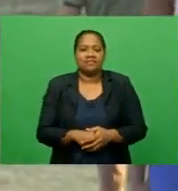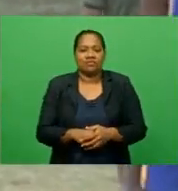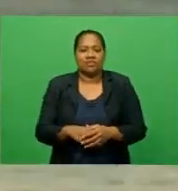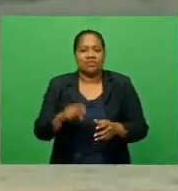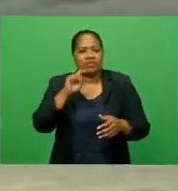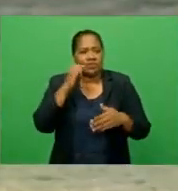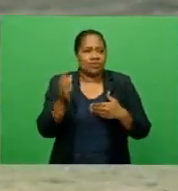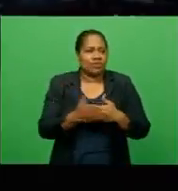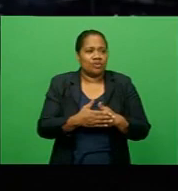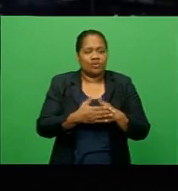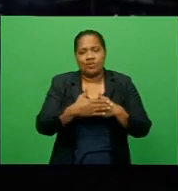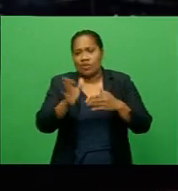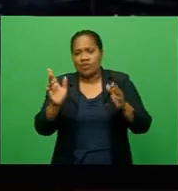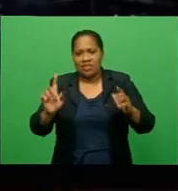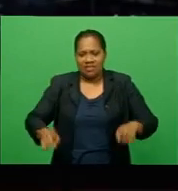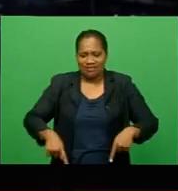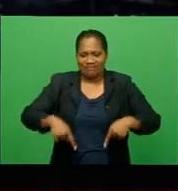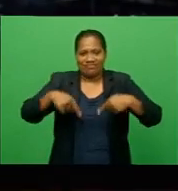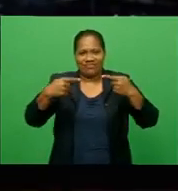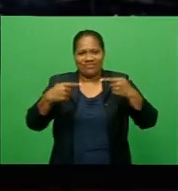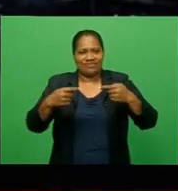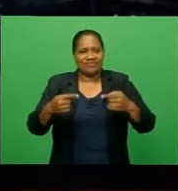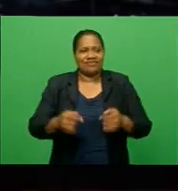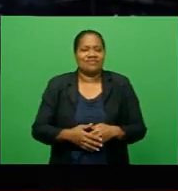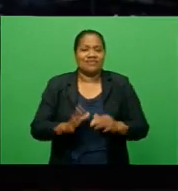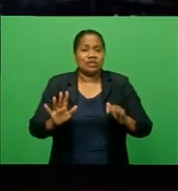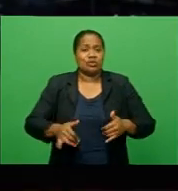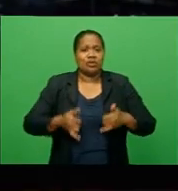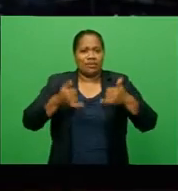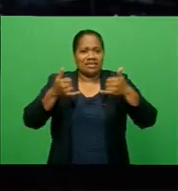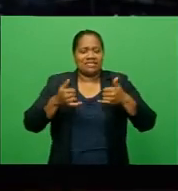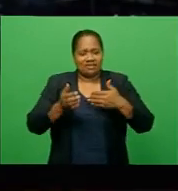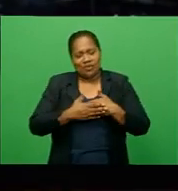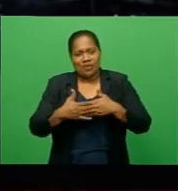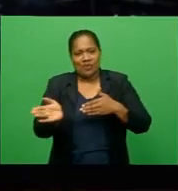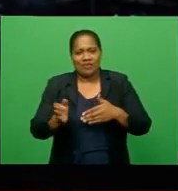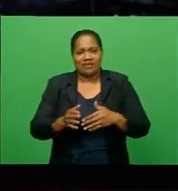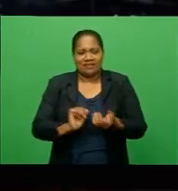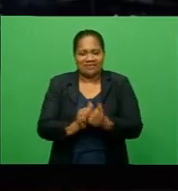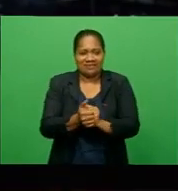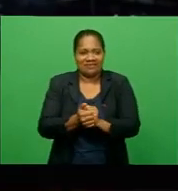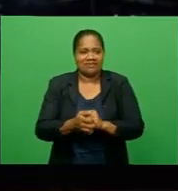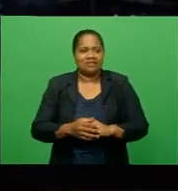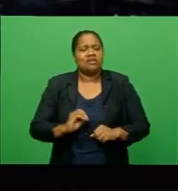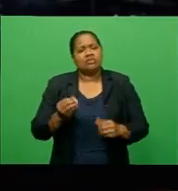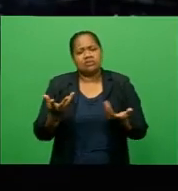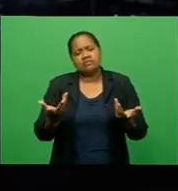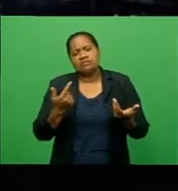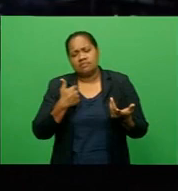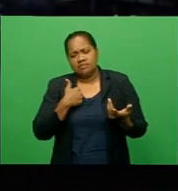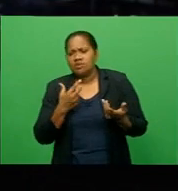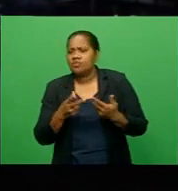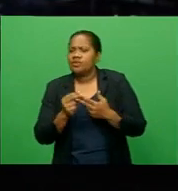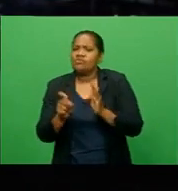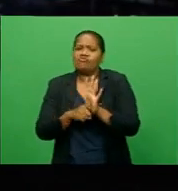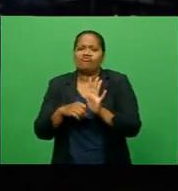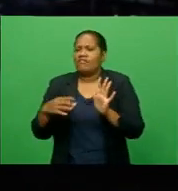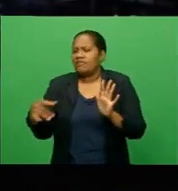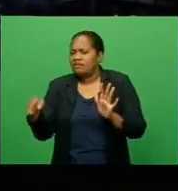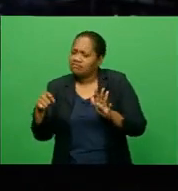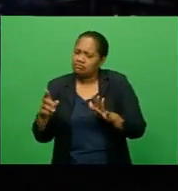Fiji Fact tournament. AJ has always been with me and then with Ravines, and he has done very well in